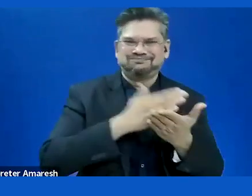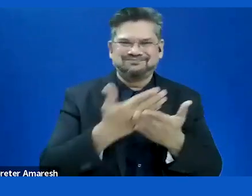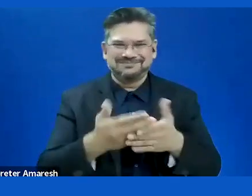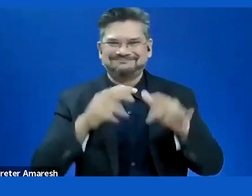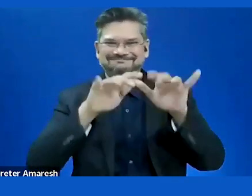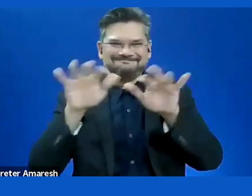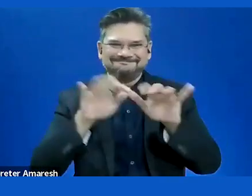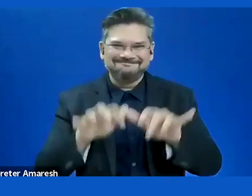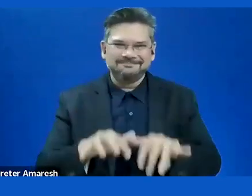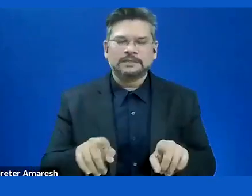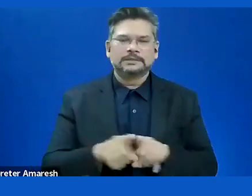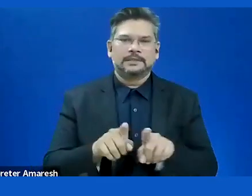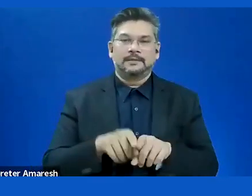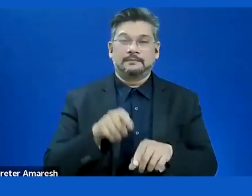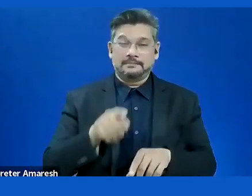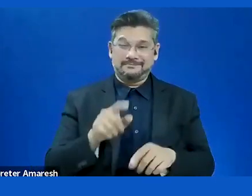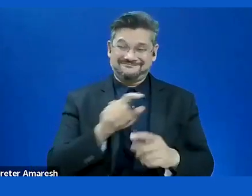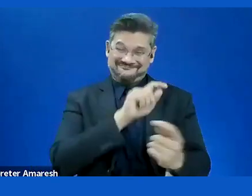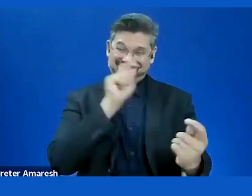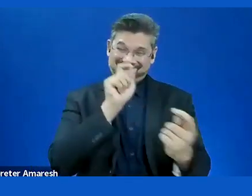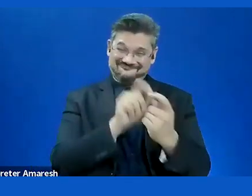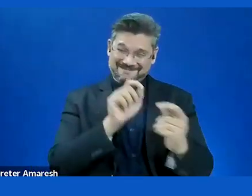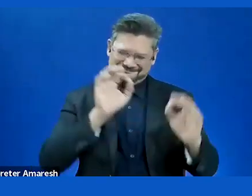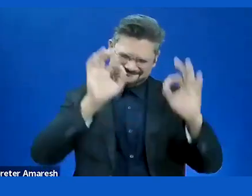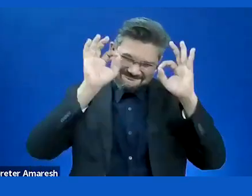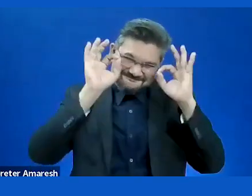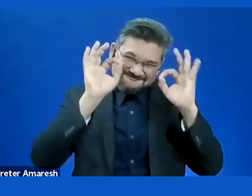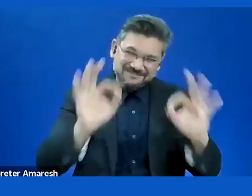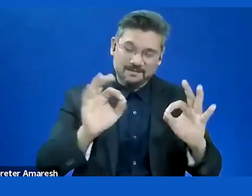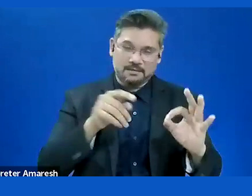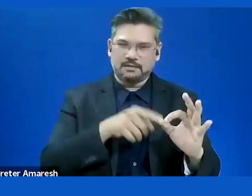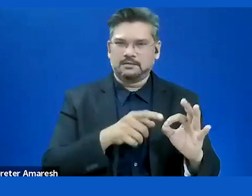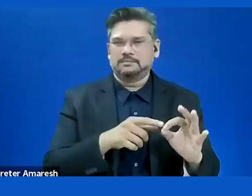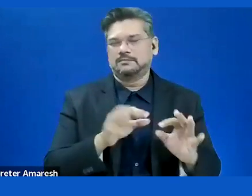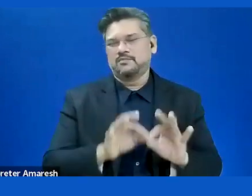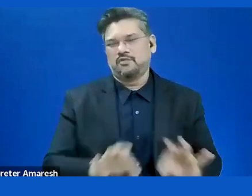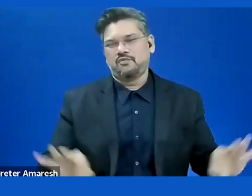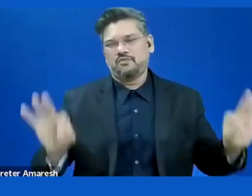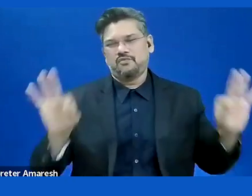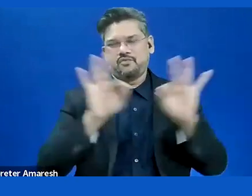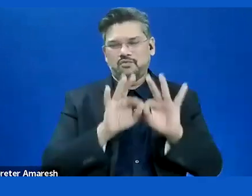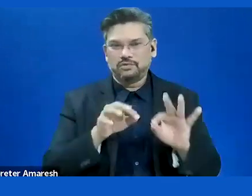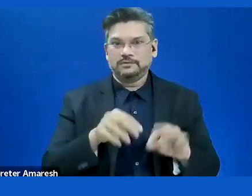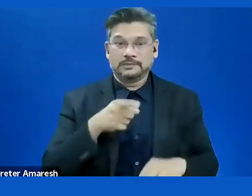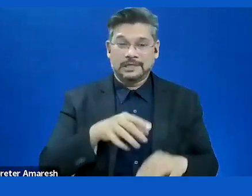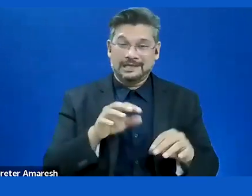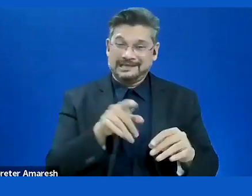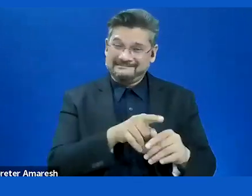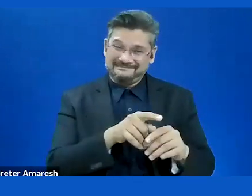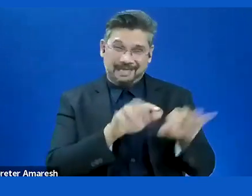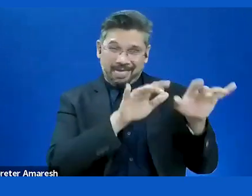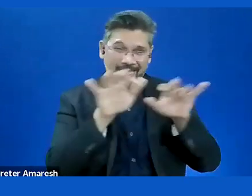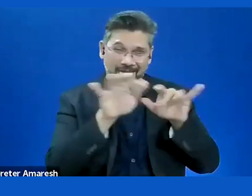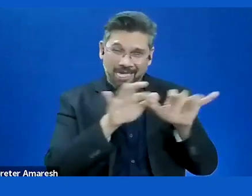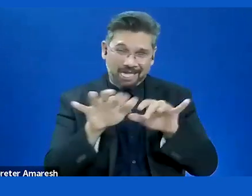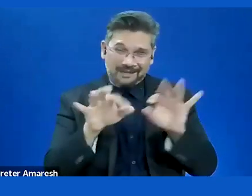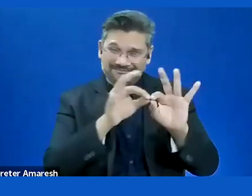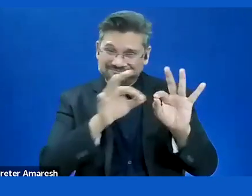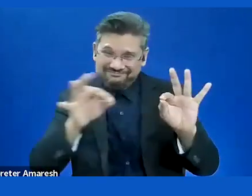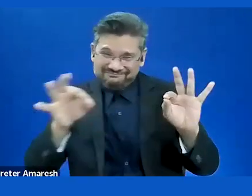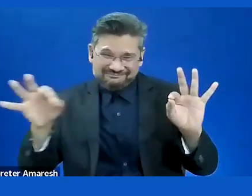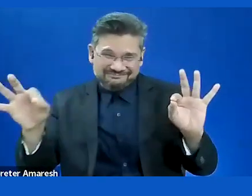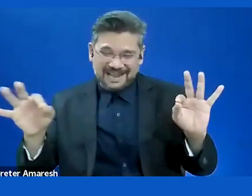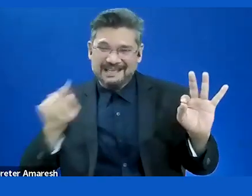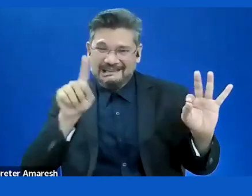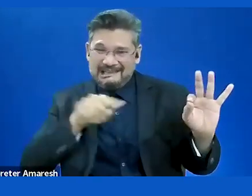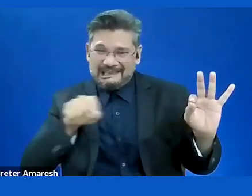earlier, accuracy is very important. It can be the difference between accessibility and inaccessibility. When it comes to doing things like captions, they're